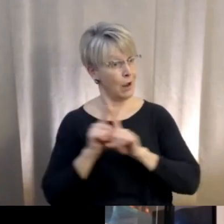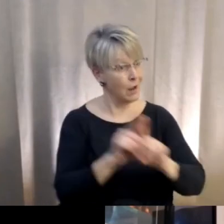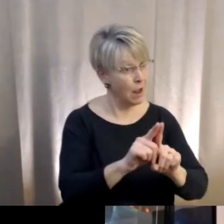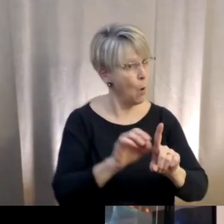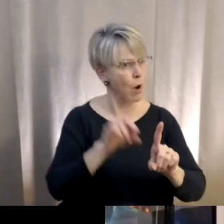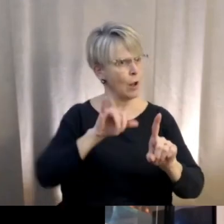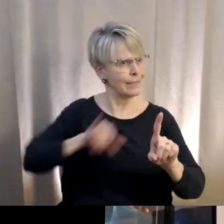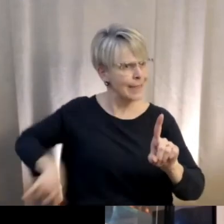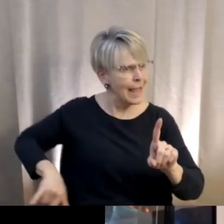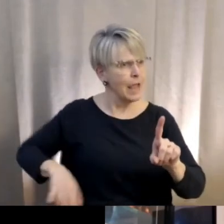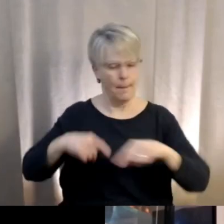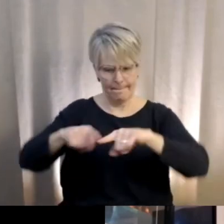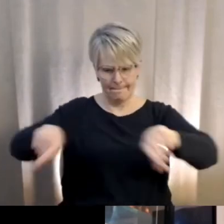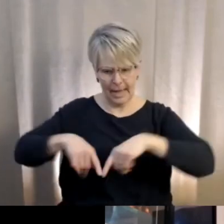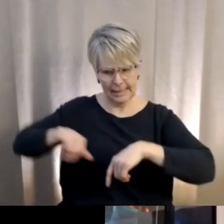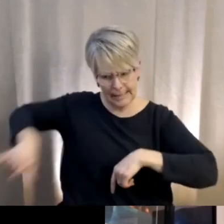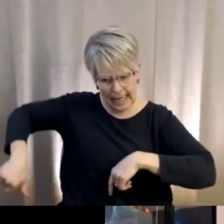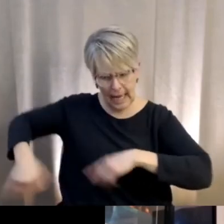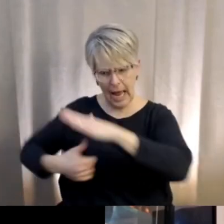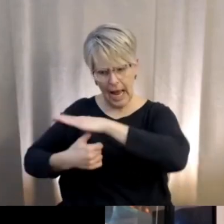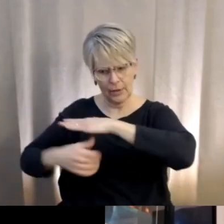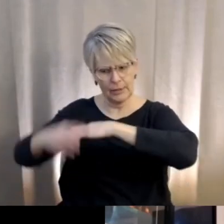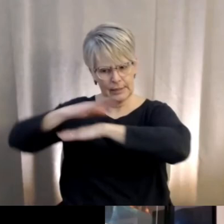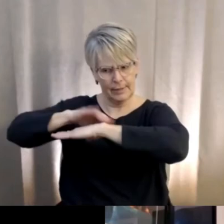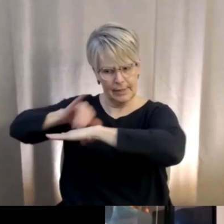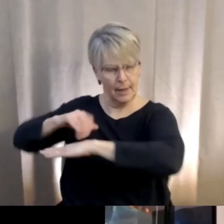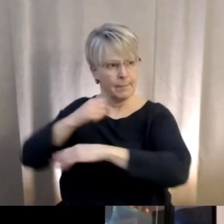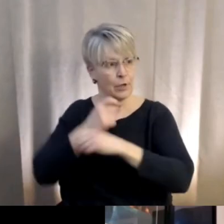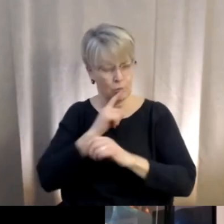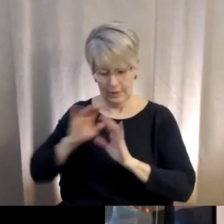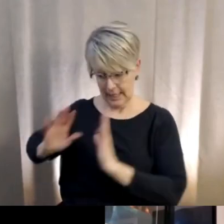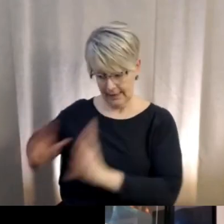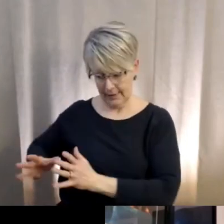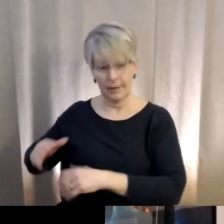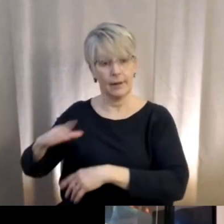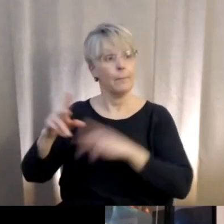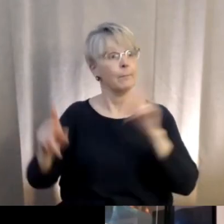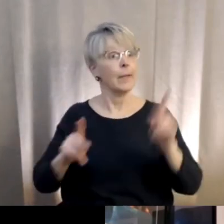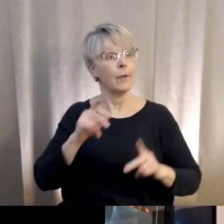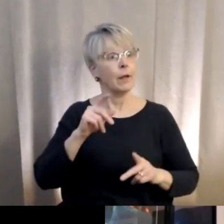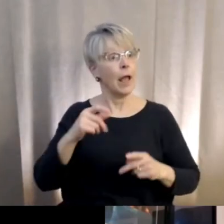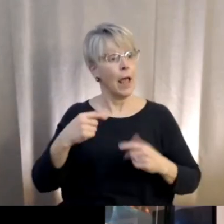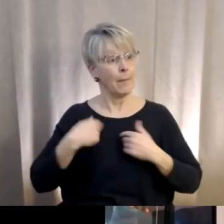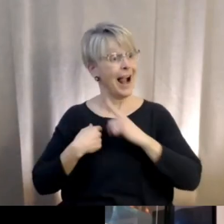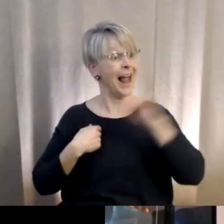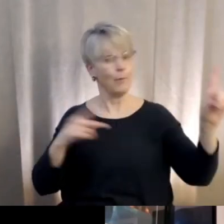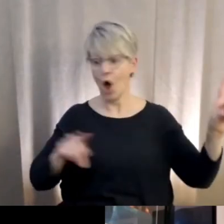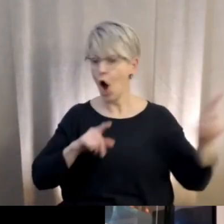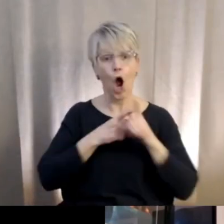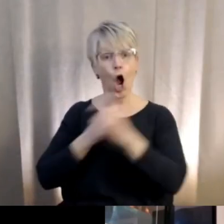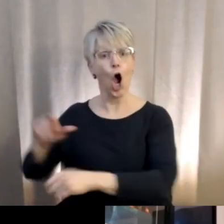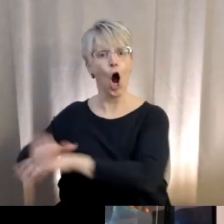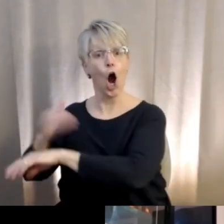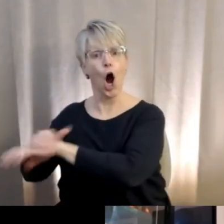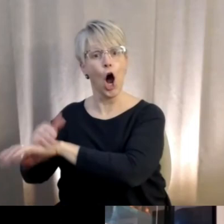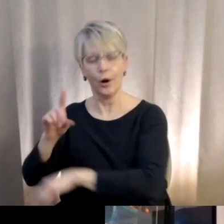on under this table? So I might have to do additional training to make sure that it's safe and everyone knows not to go and pet my dog when I leave. Or, you